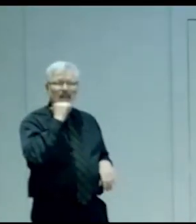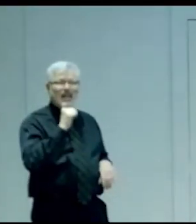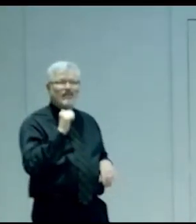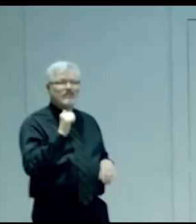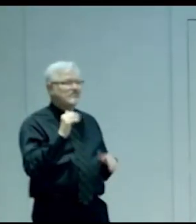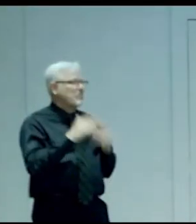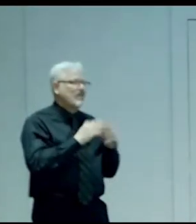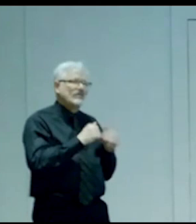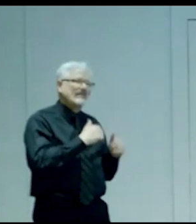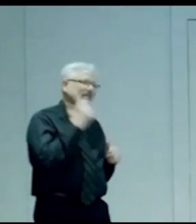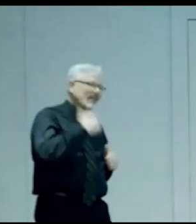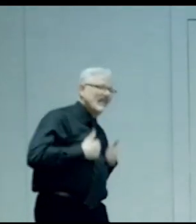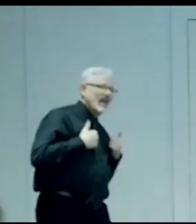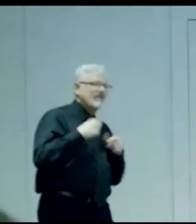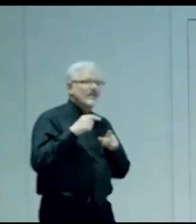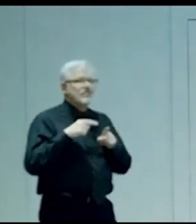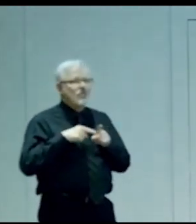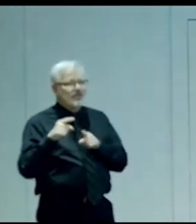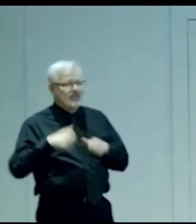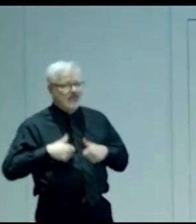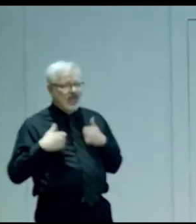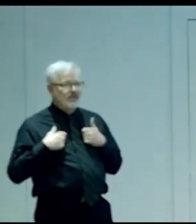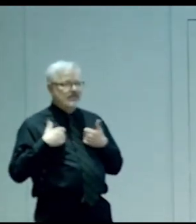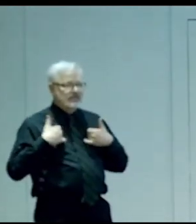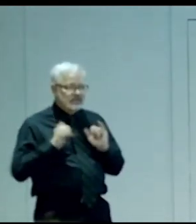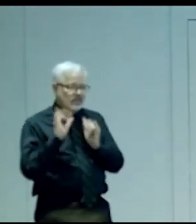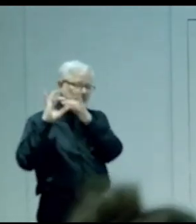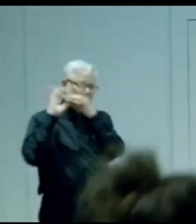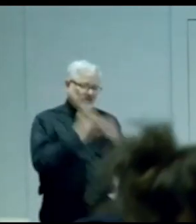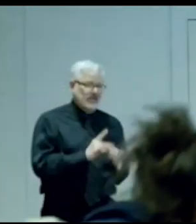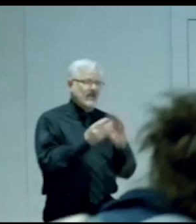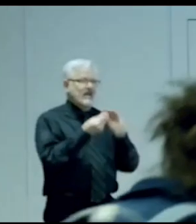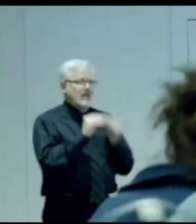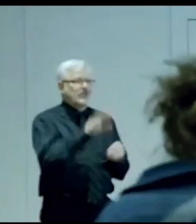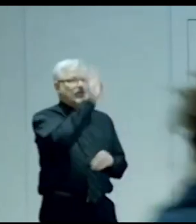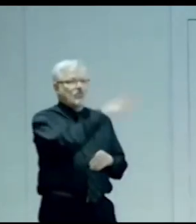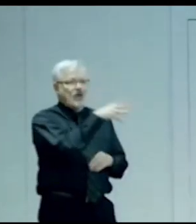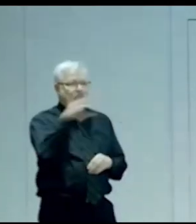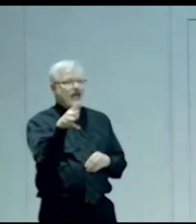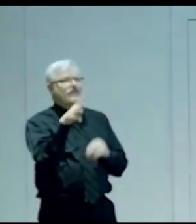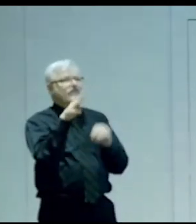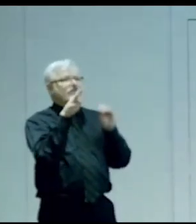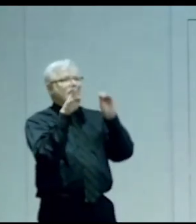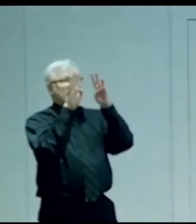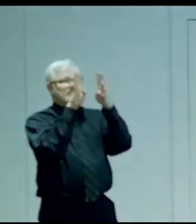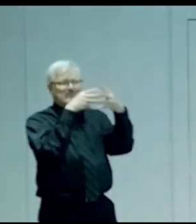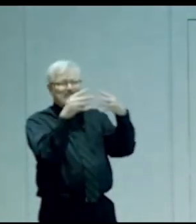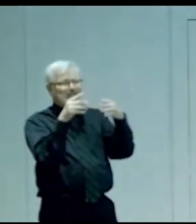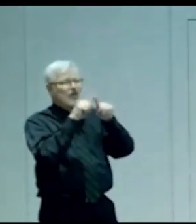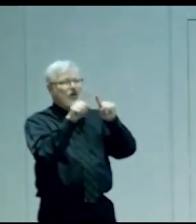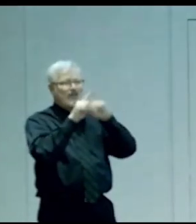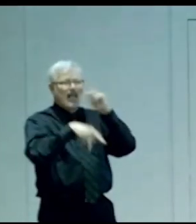your professional lives is quantitative in nature. Graphs, tables, all kinds of